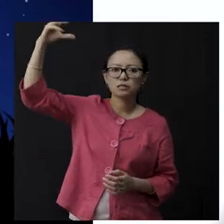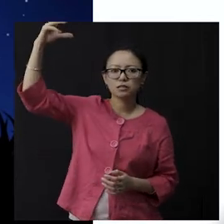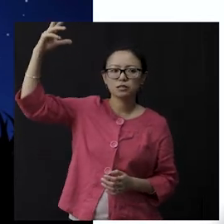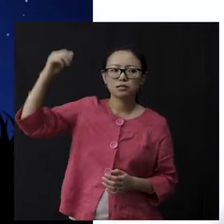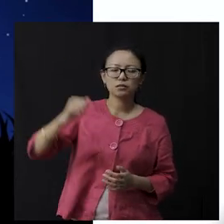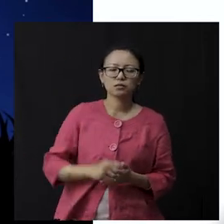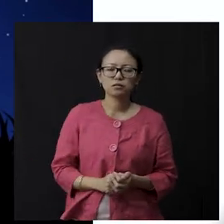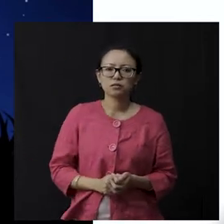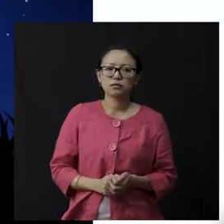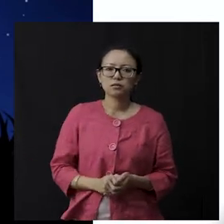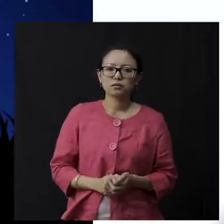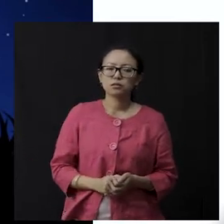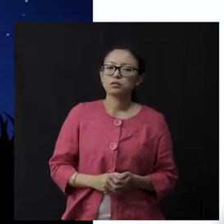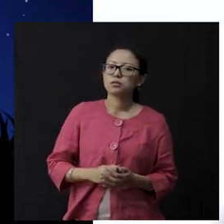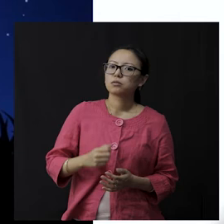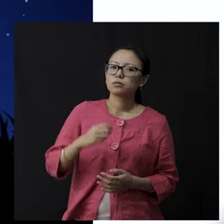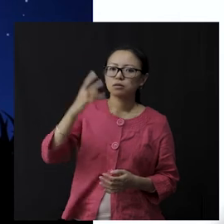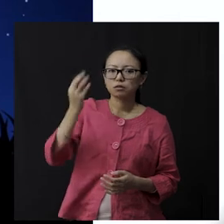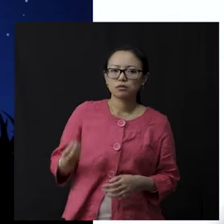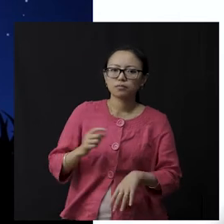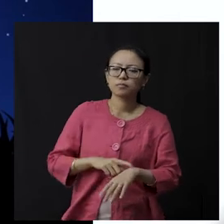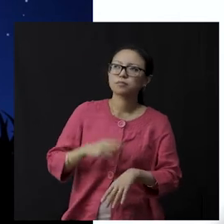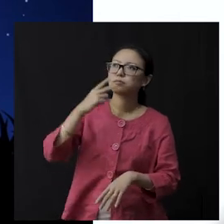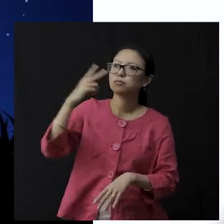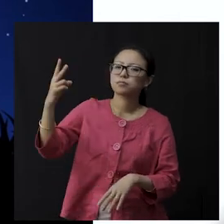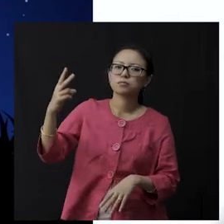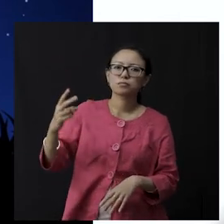do you see at night? The moon.